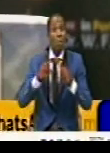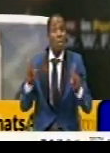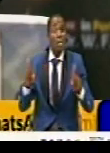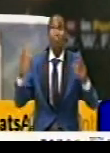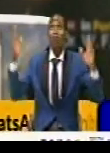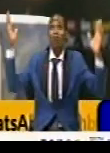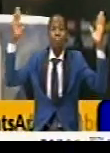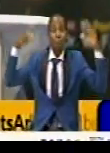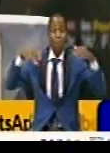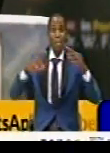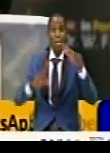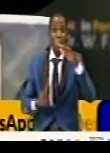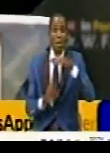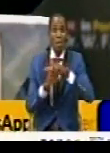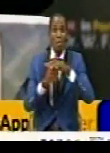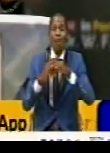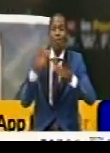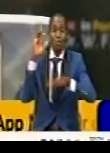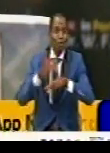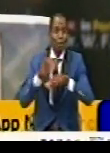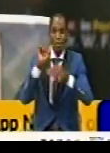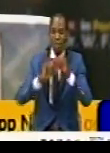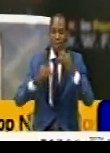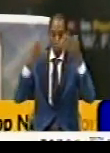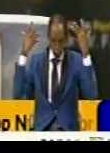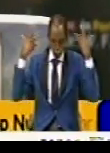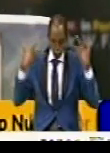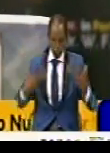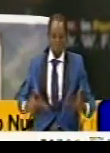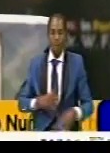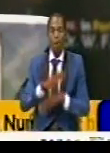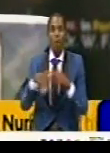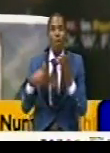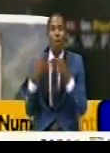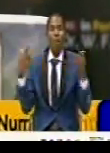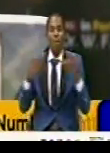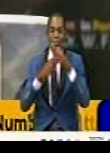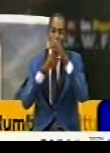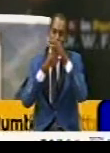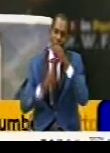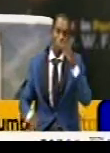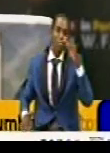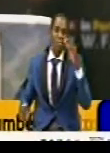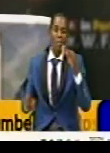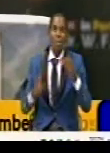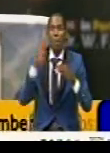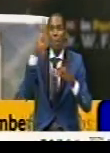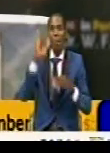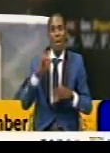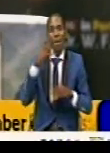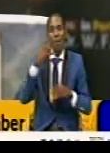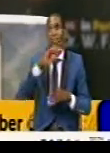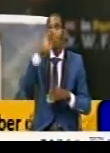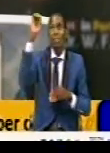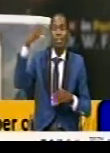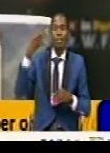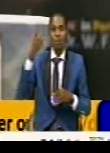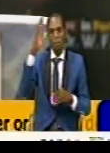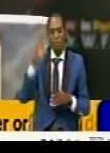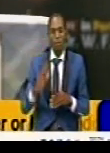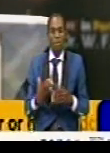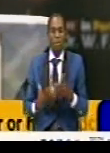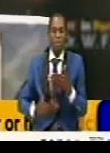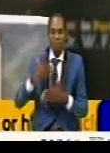touch here. Problems everywhere. But showers came. Wet everywhere, all